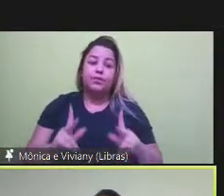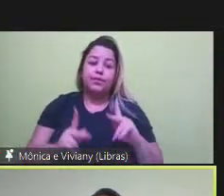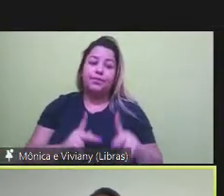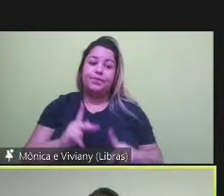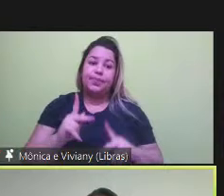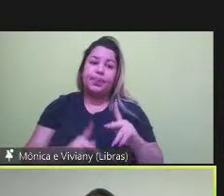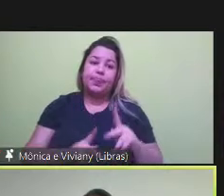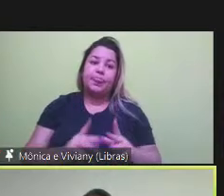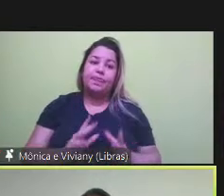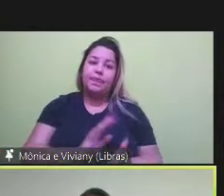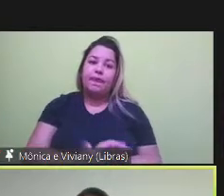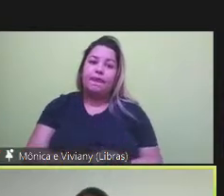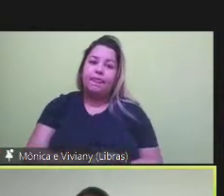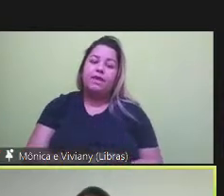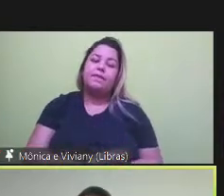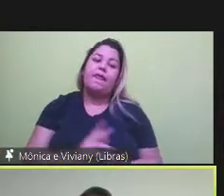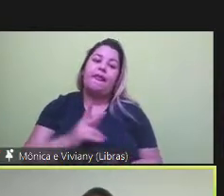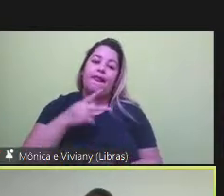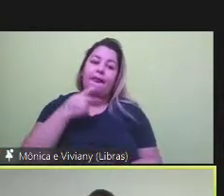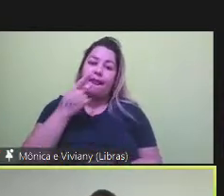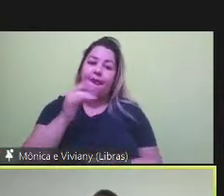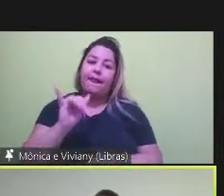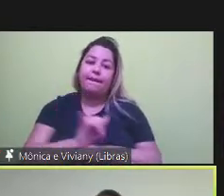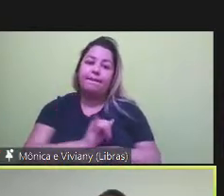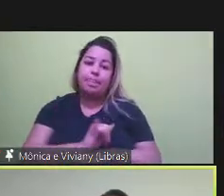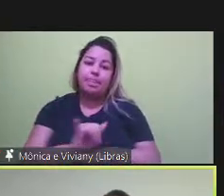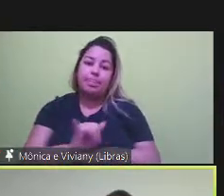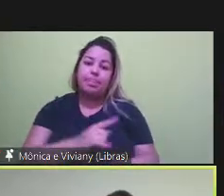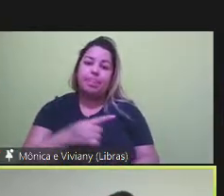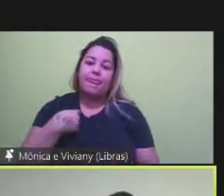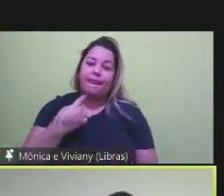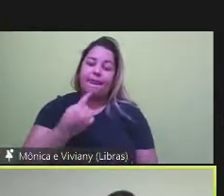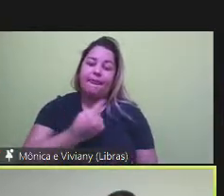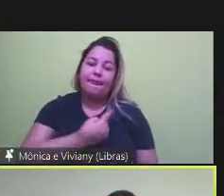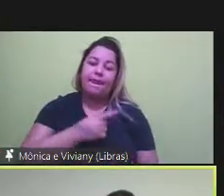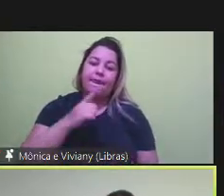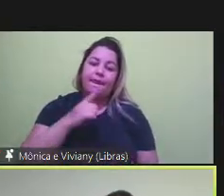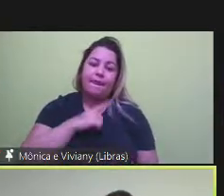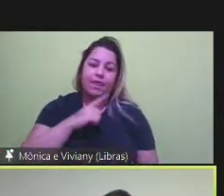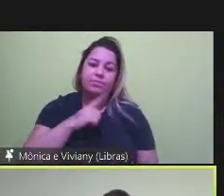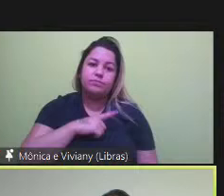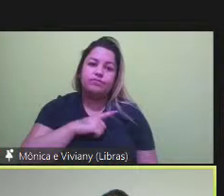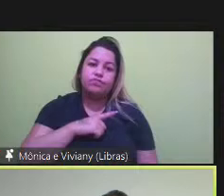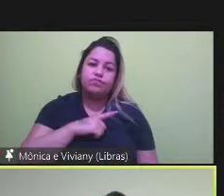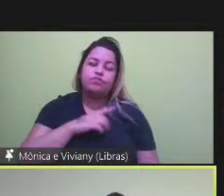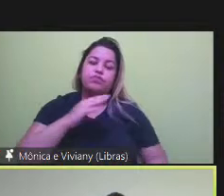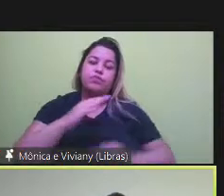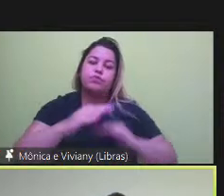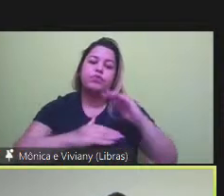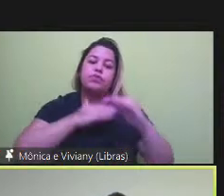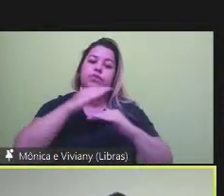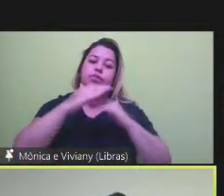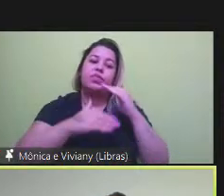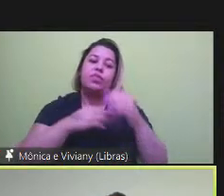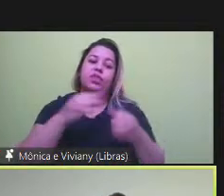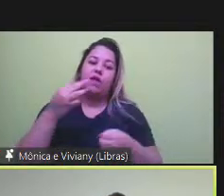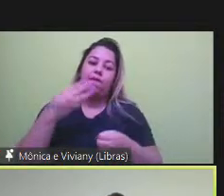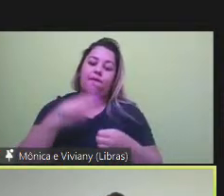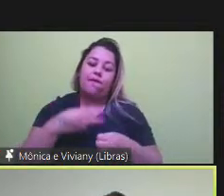target group. So speaking a little bit about the strategies that we have been developing here in